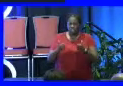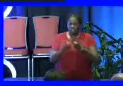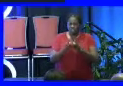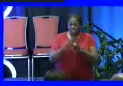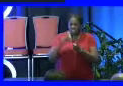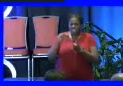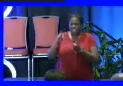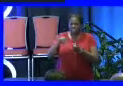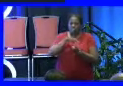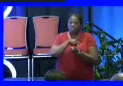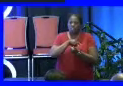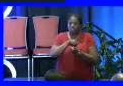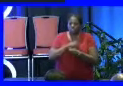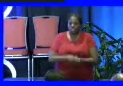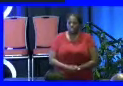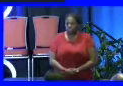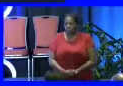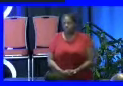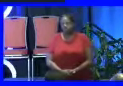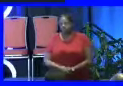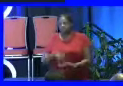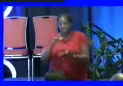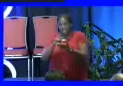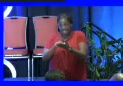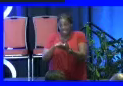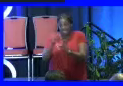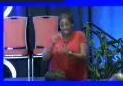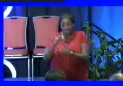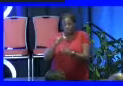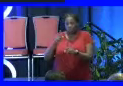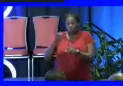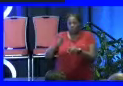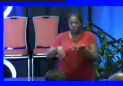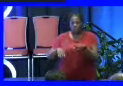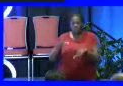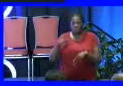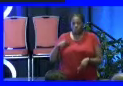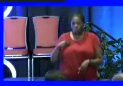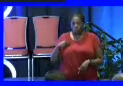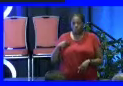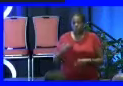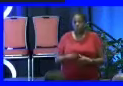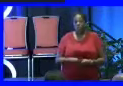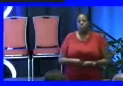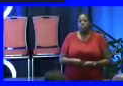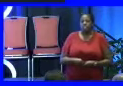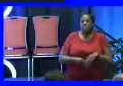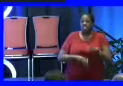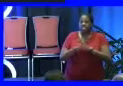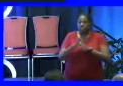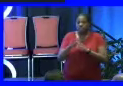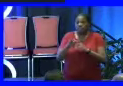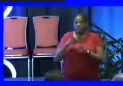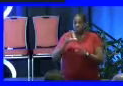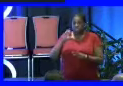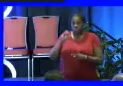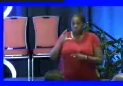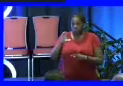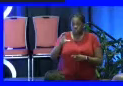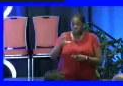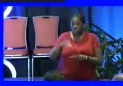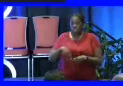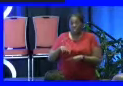data quality. Yeah. And that's not something we can own. It is borne by the COCs